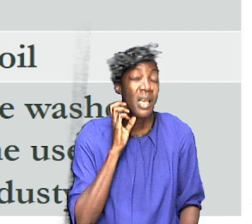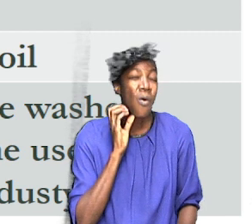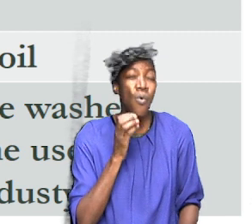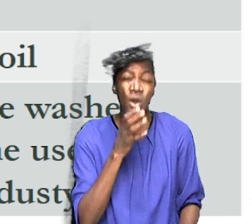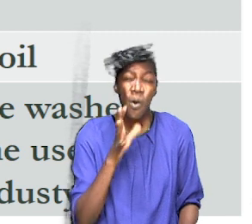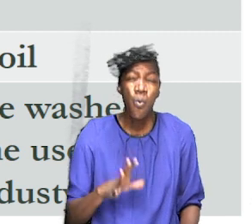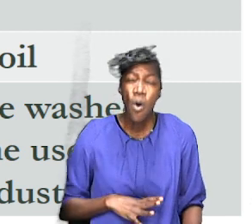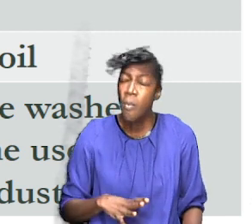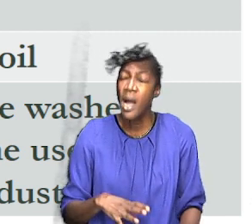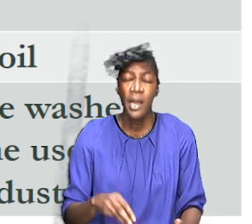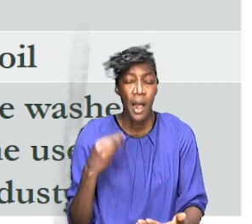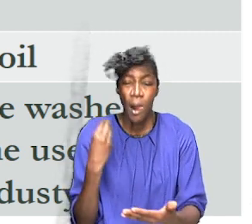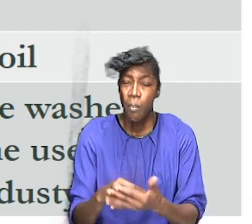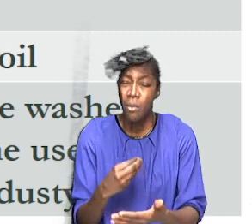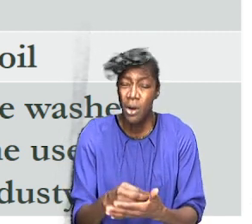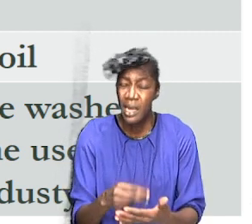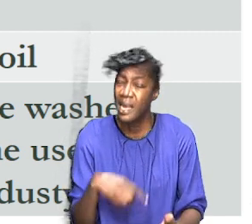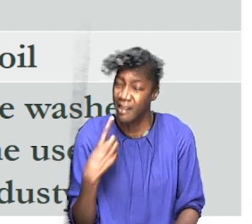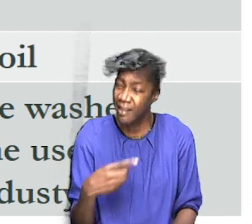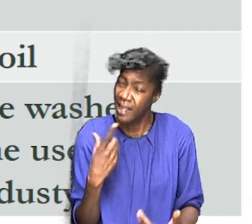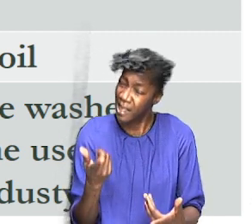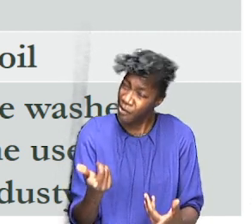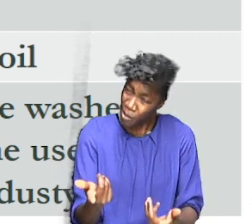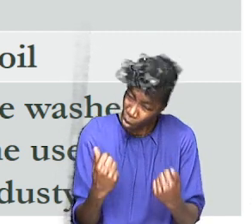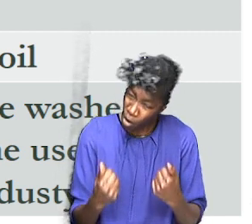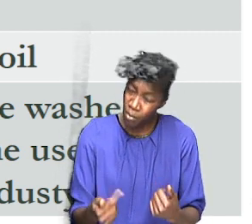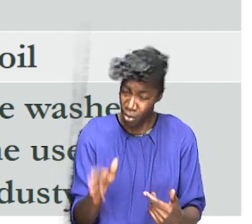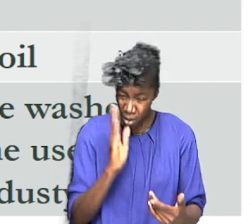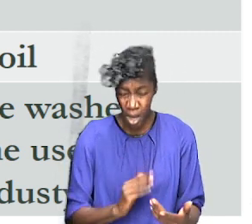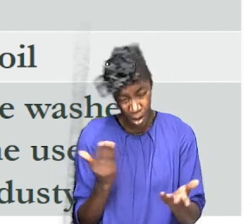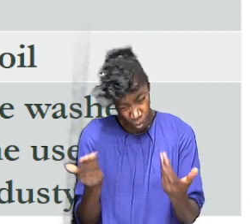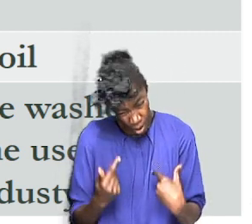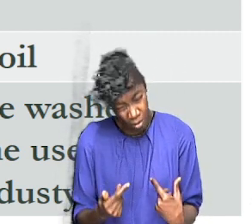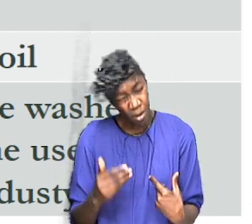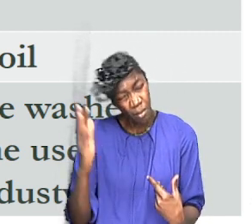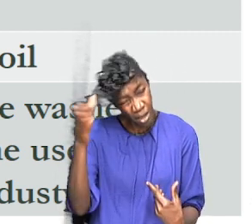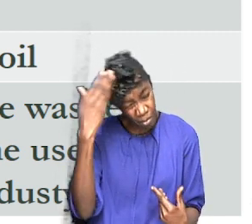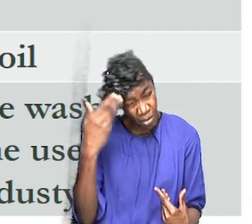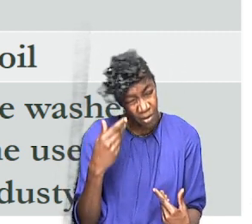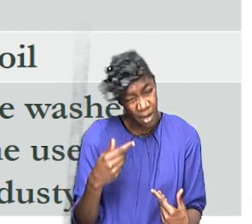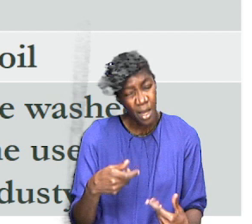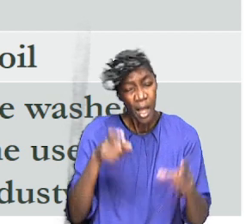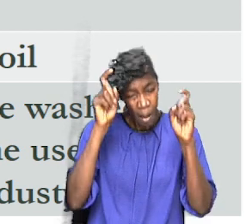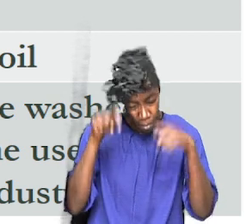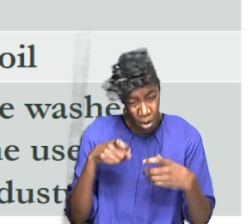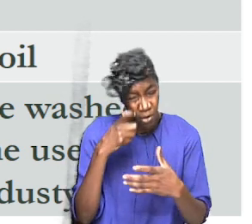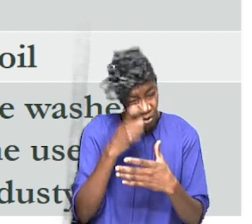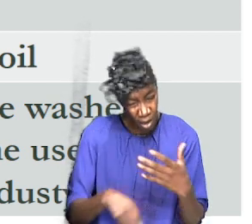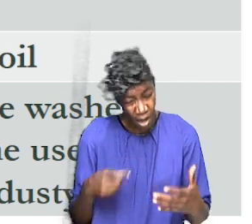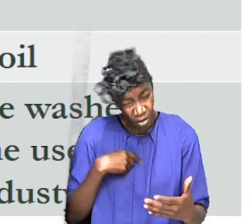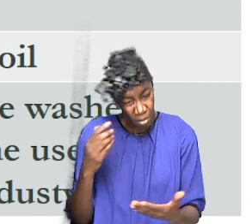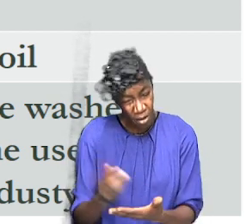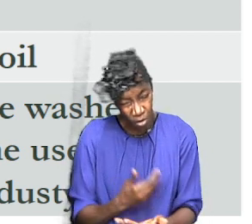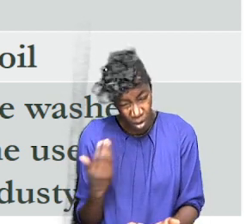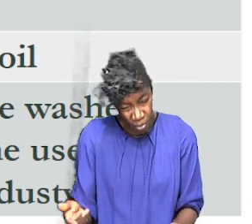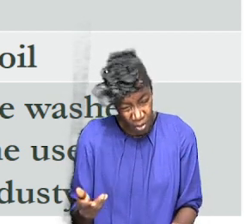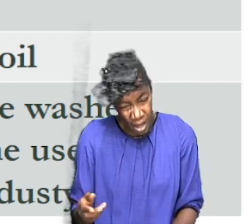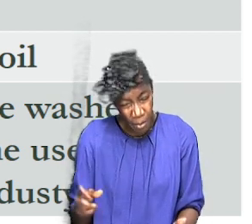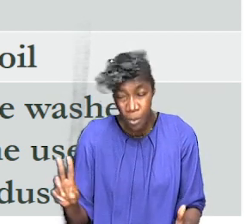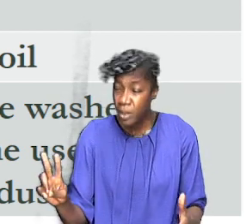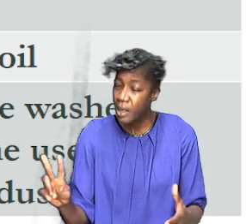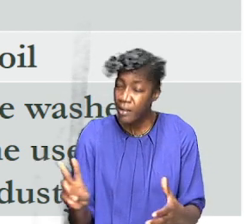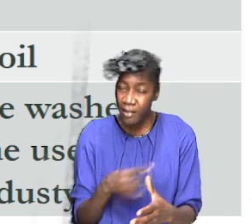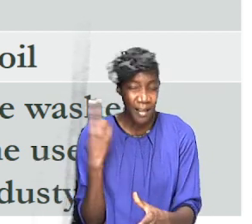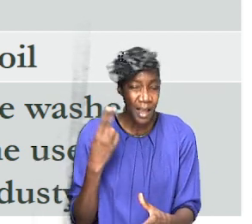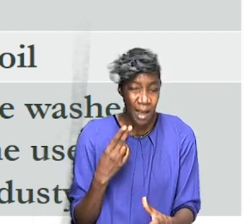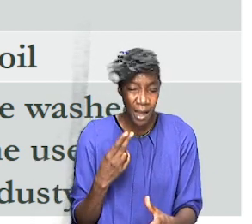here, if I'm going to come to God and I want to get into his presence, it must cost me something. The second thing is that worship is costly.